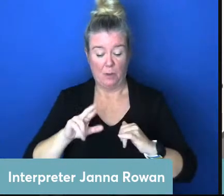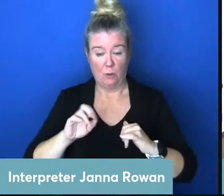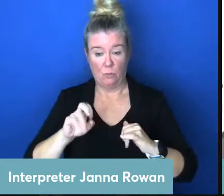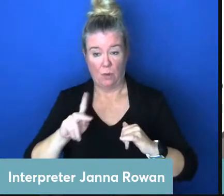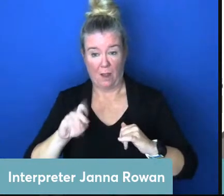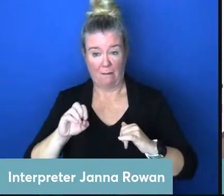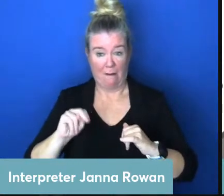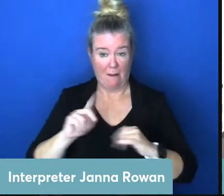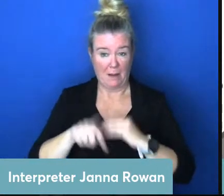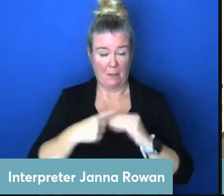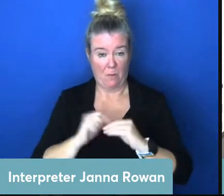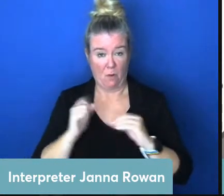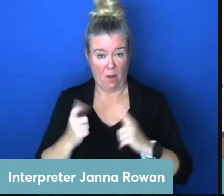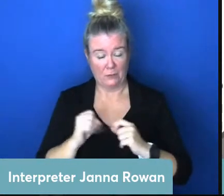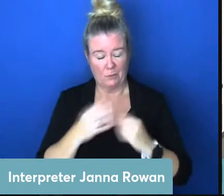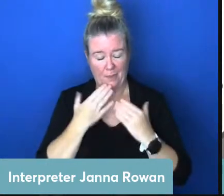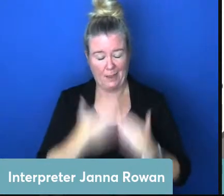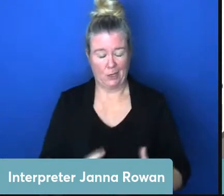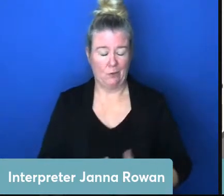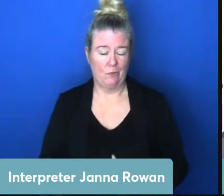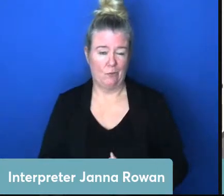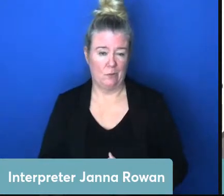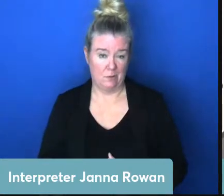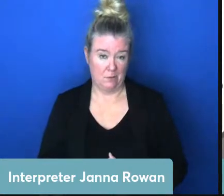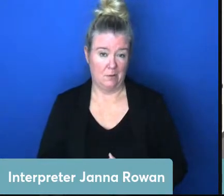whole thing. So thank you.